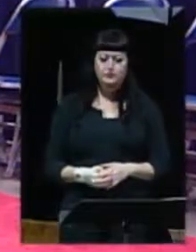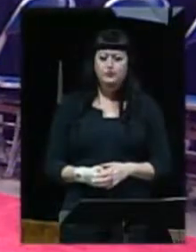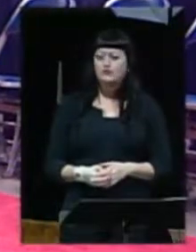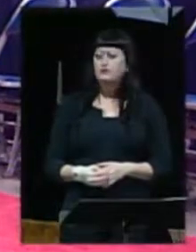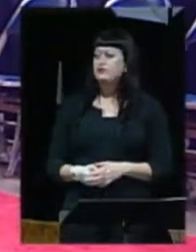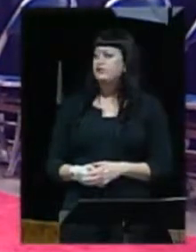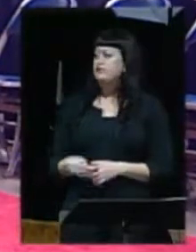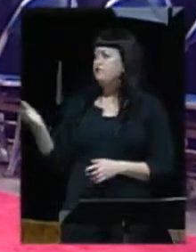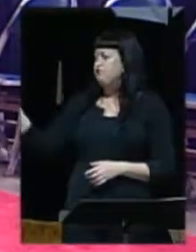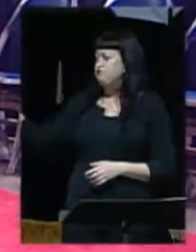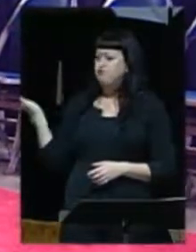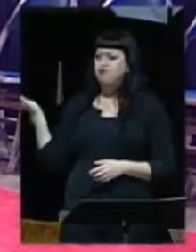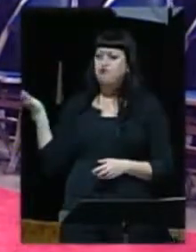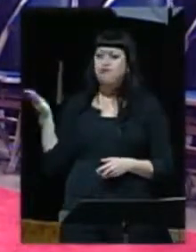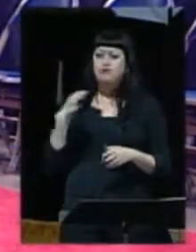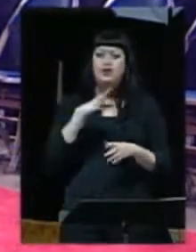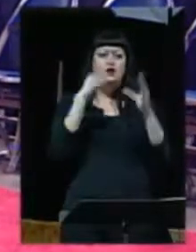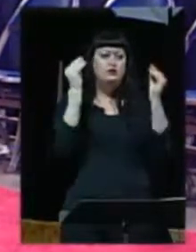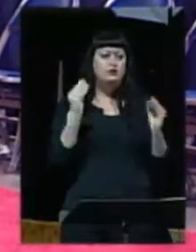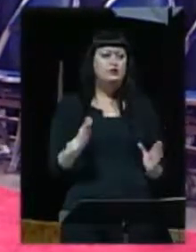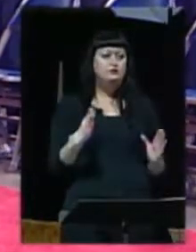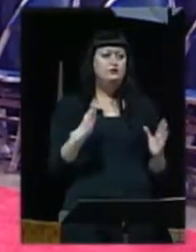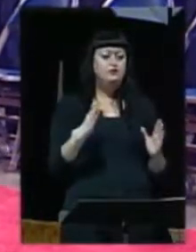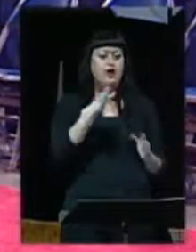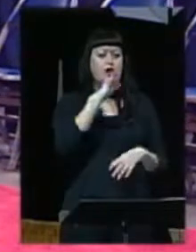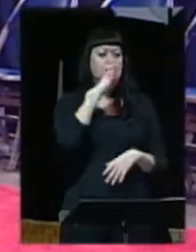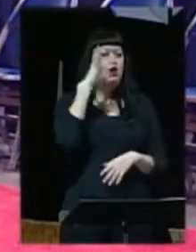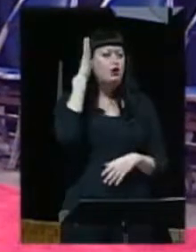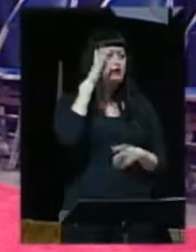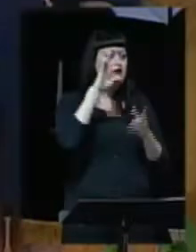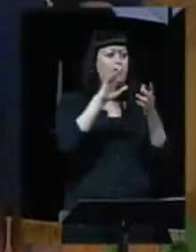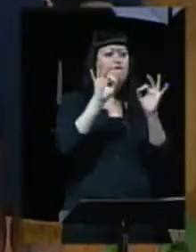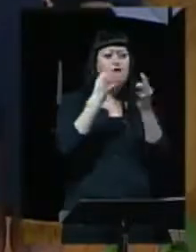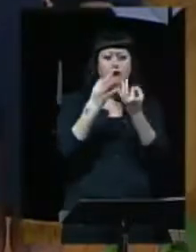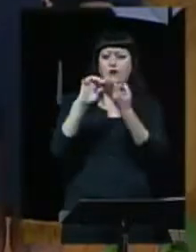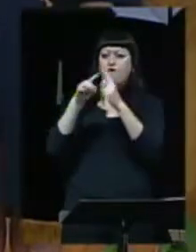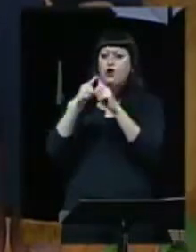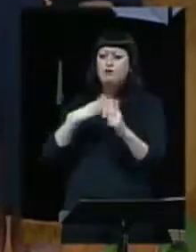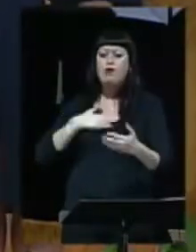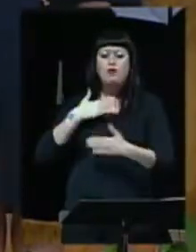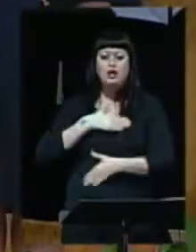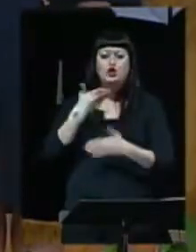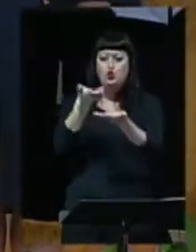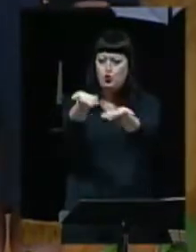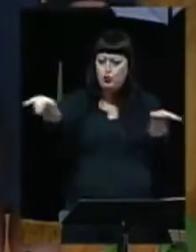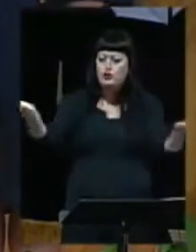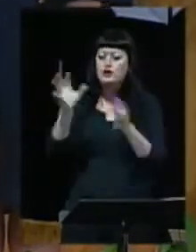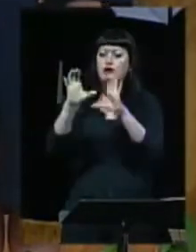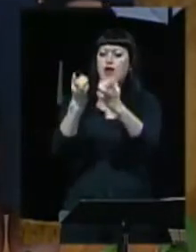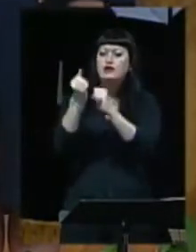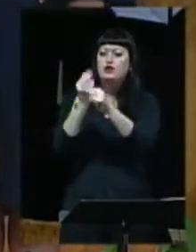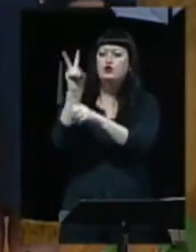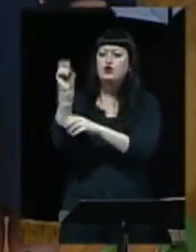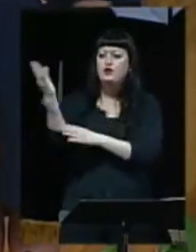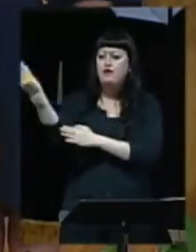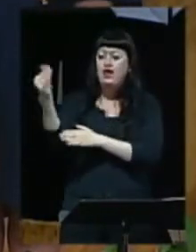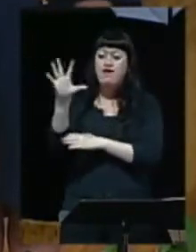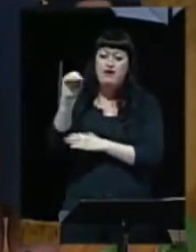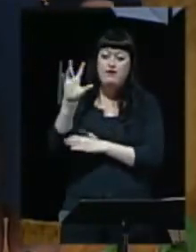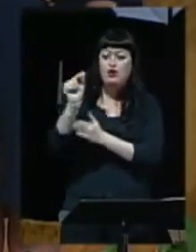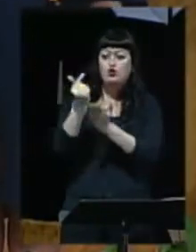Platform guests, faculty, parents, family, and friends, it is my pleasure to present the class of 2015, the 50th